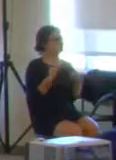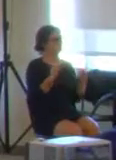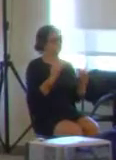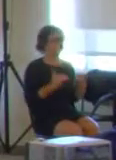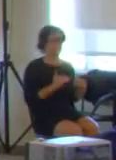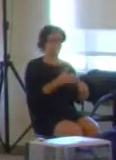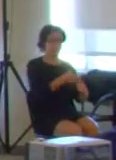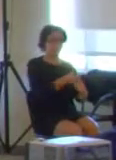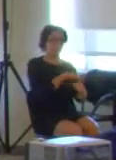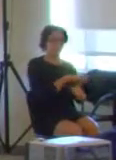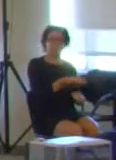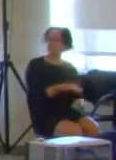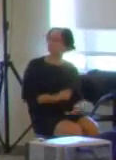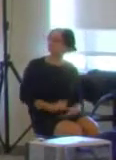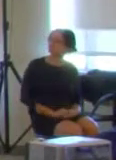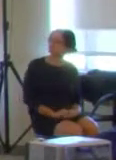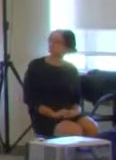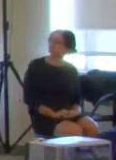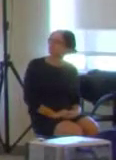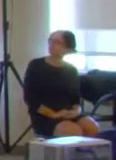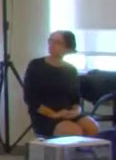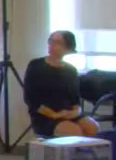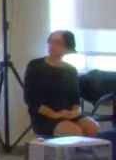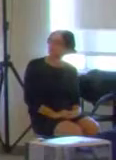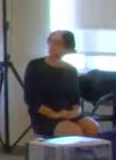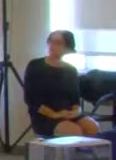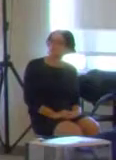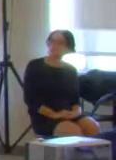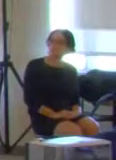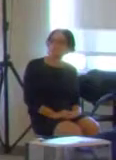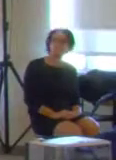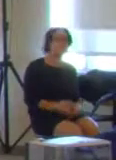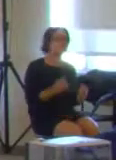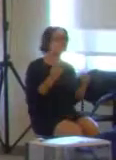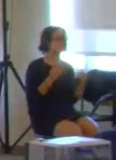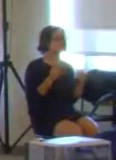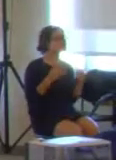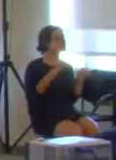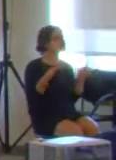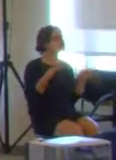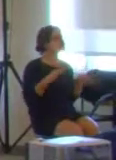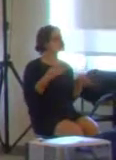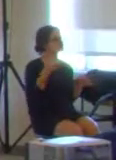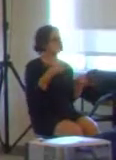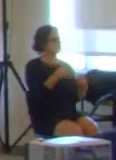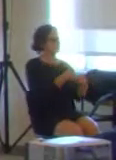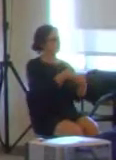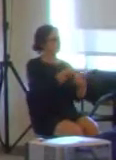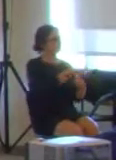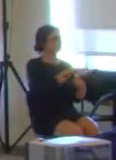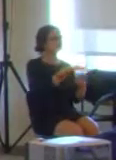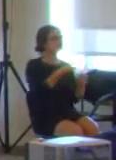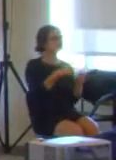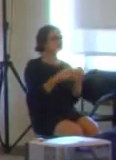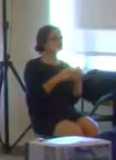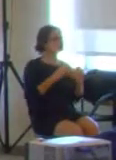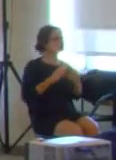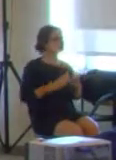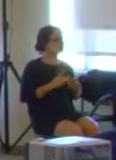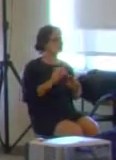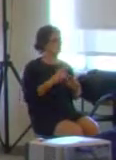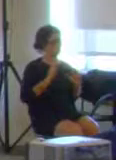Empowering. There are lots of definitions of empowering. It means that clients or consumers have